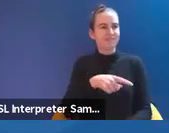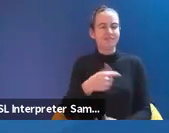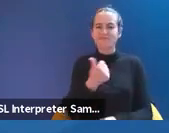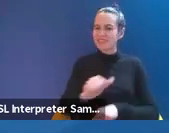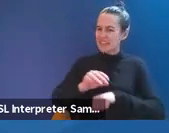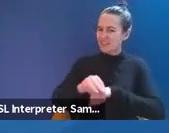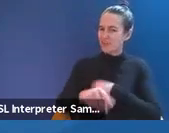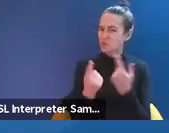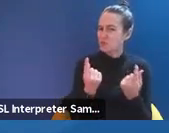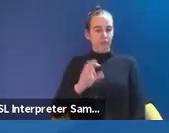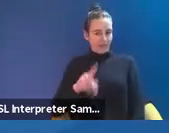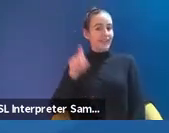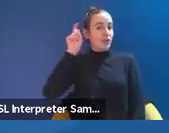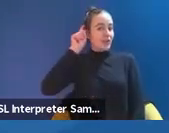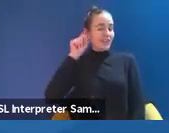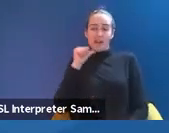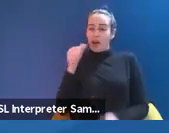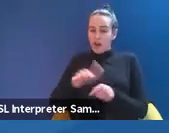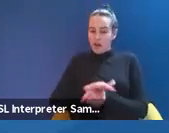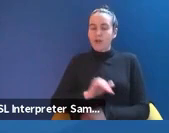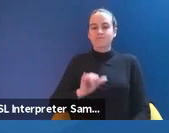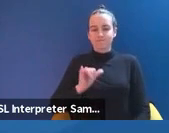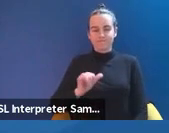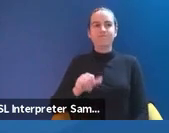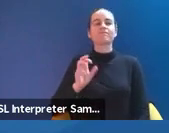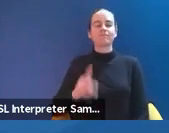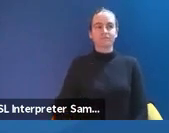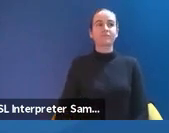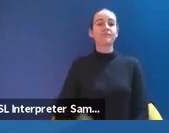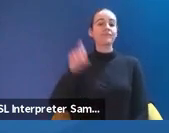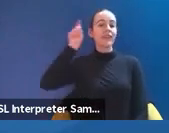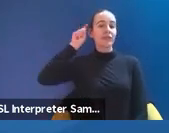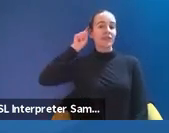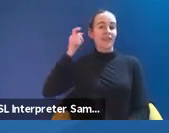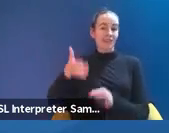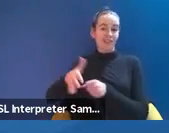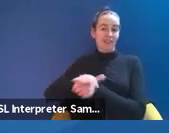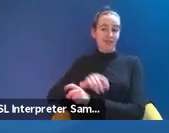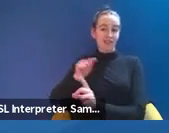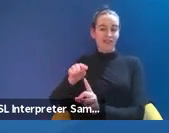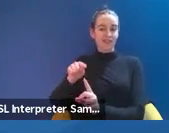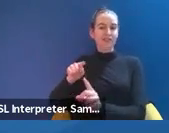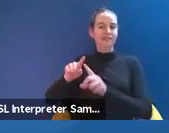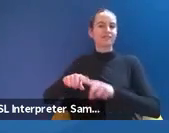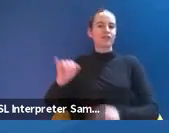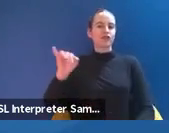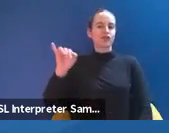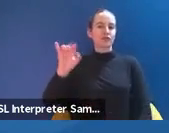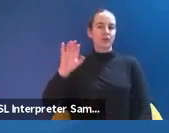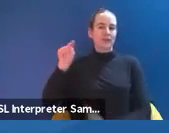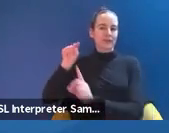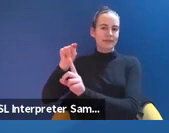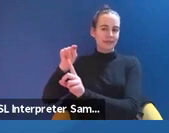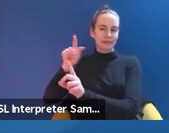these situations? Yeah, so the hearing aid coverage is going to depend on the insurance company itself.